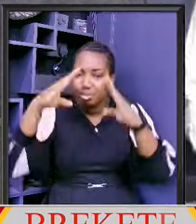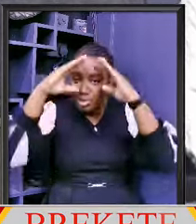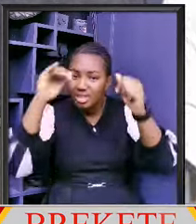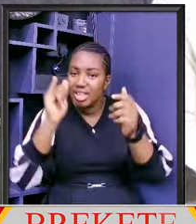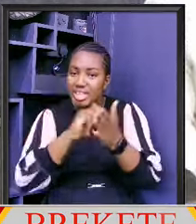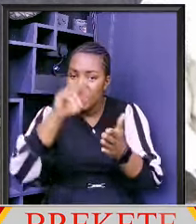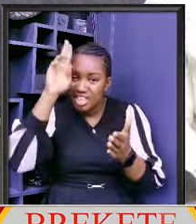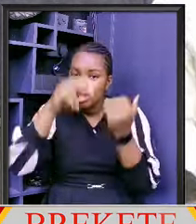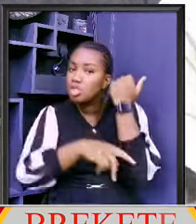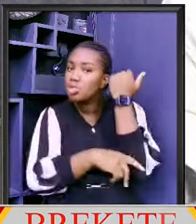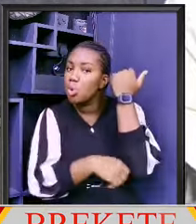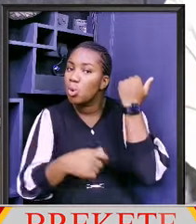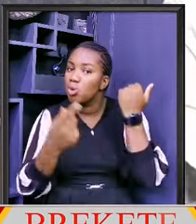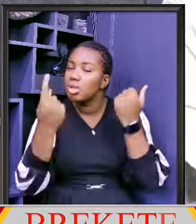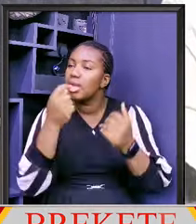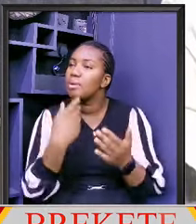thing?